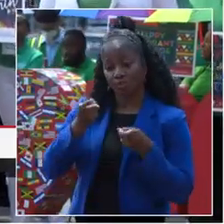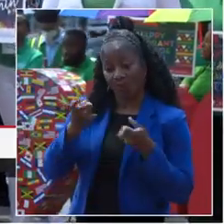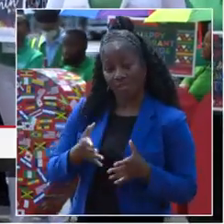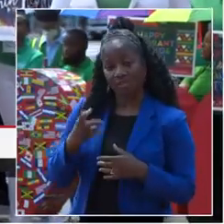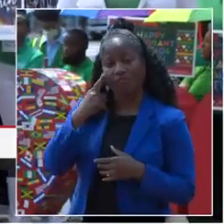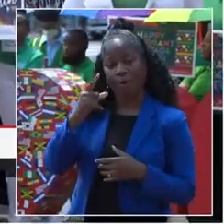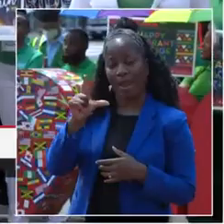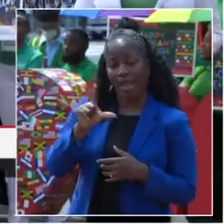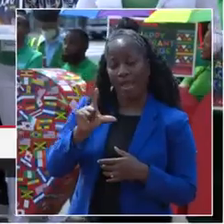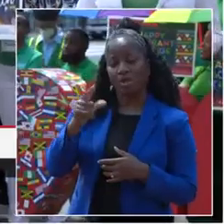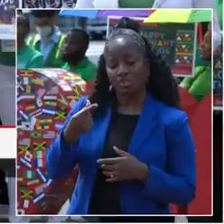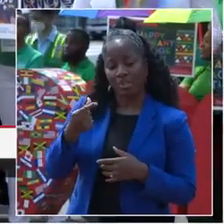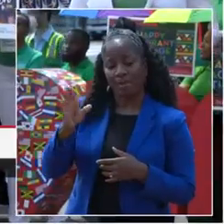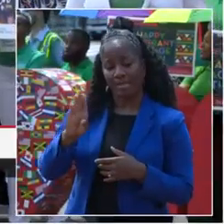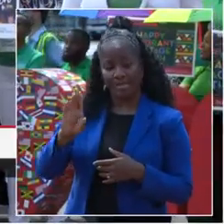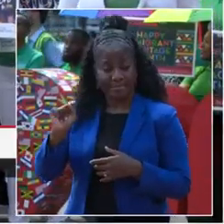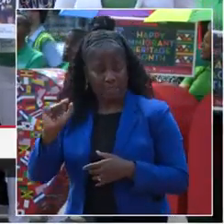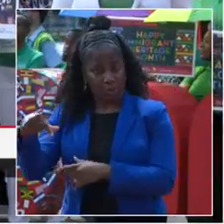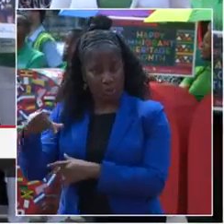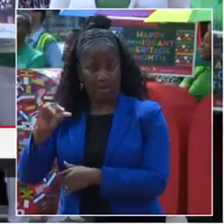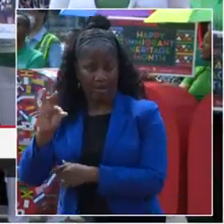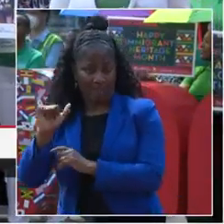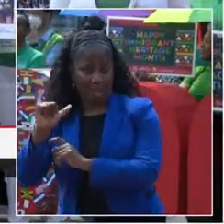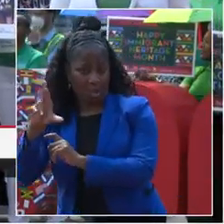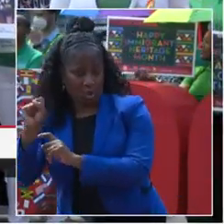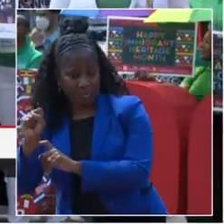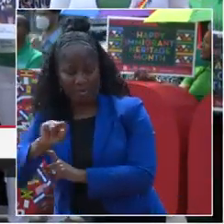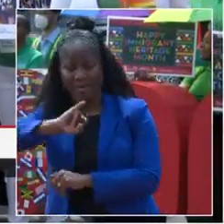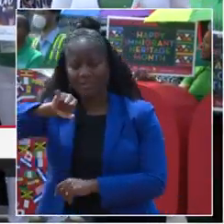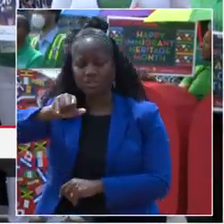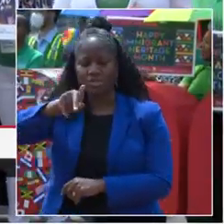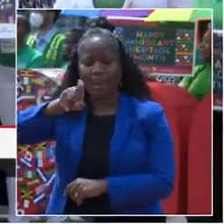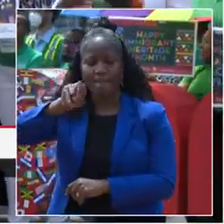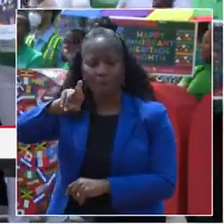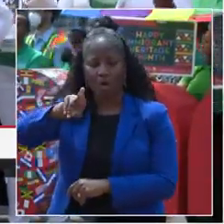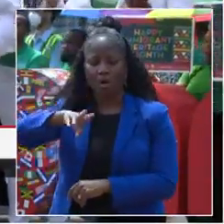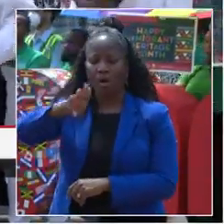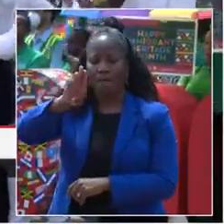of LGBTQ Affairs, Muriel Bowser.